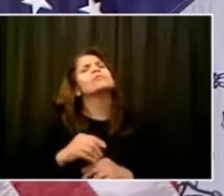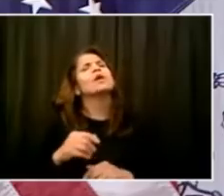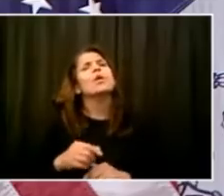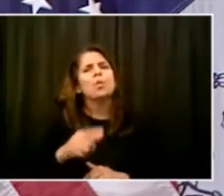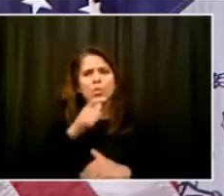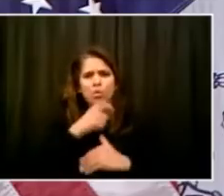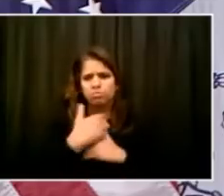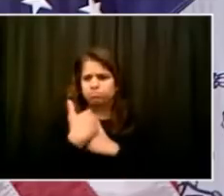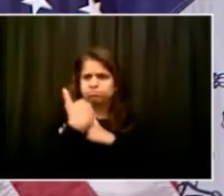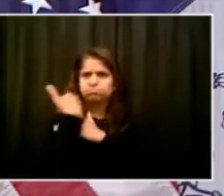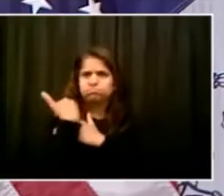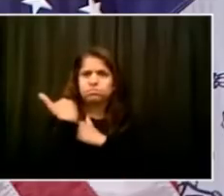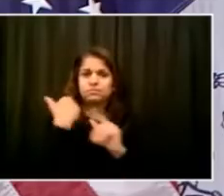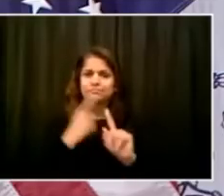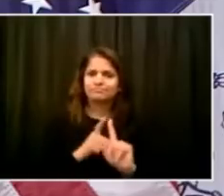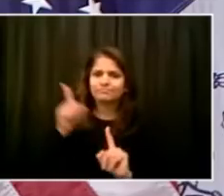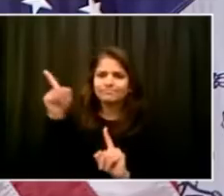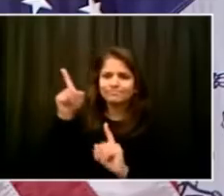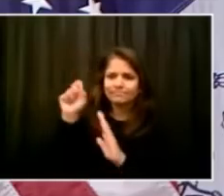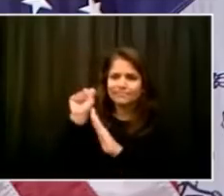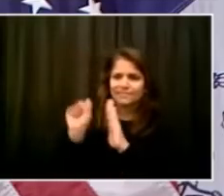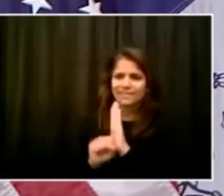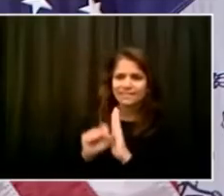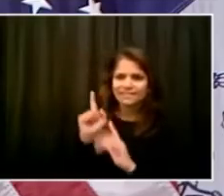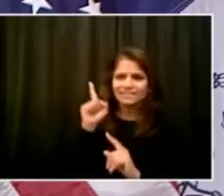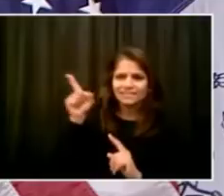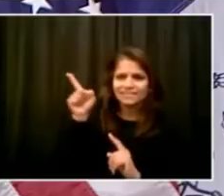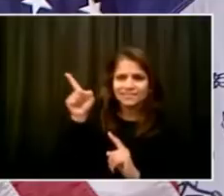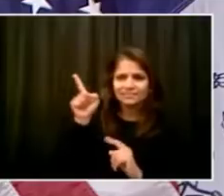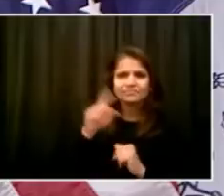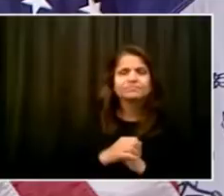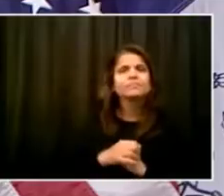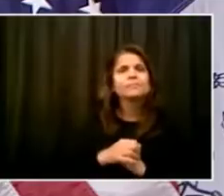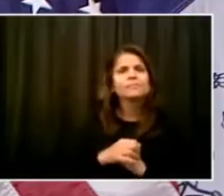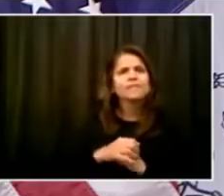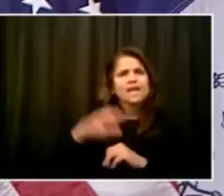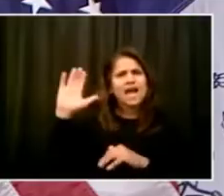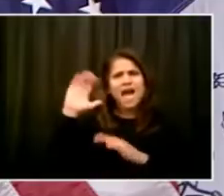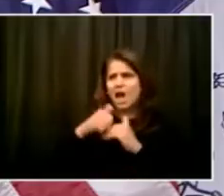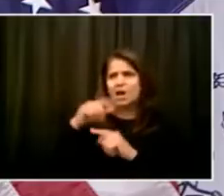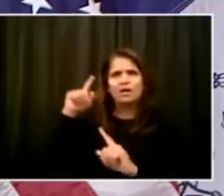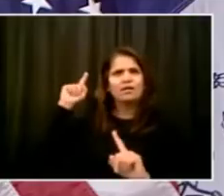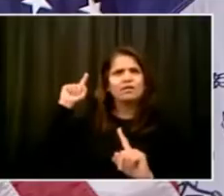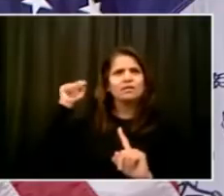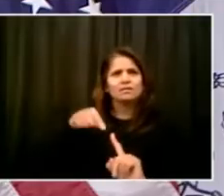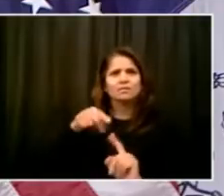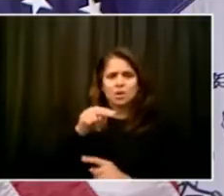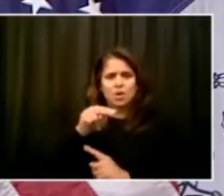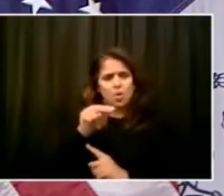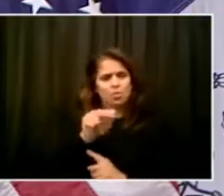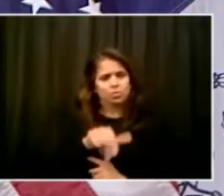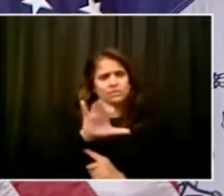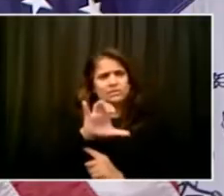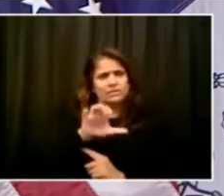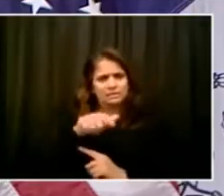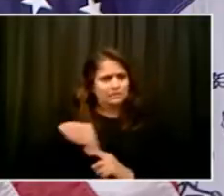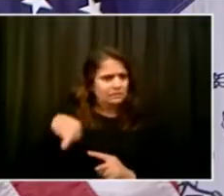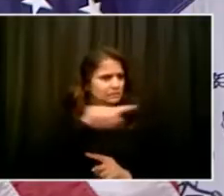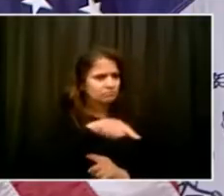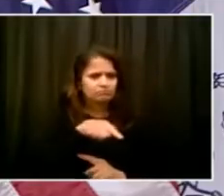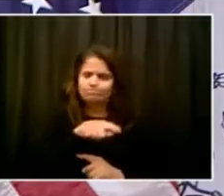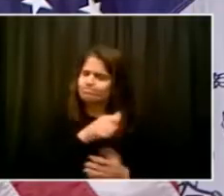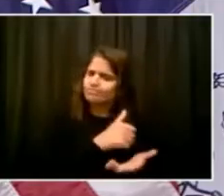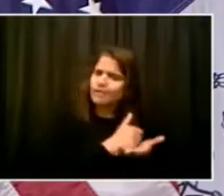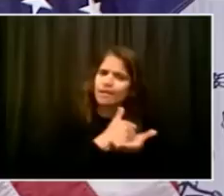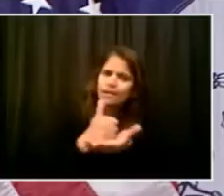reported that the Rent Guidelines Board was going to be possibly reviving the vacancy bonus, and not just